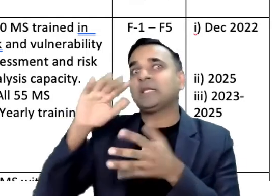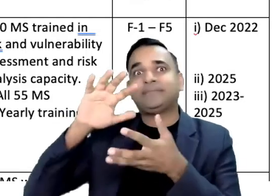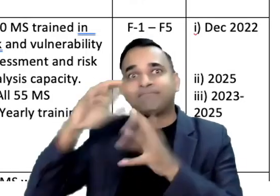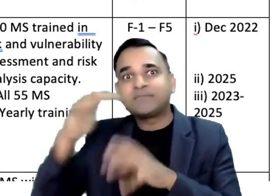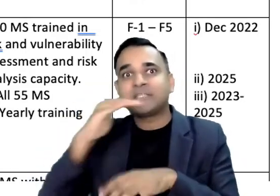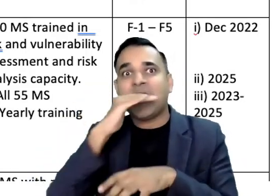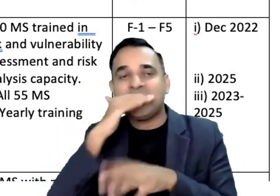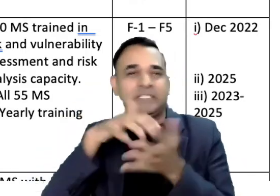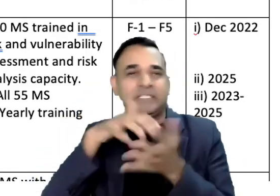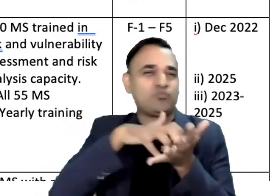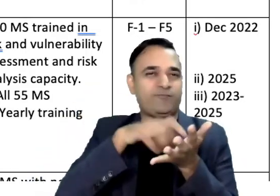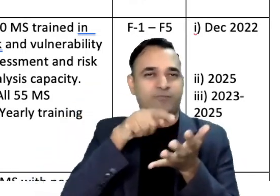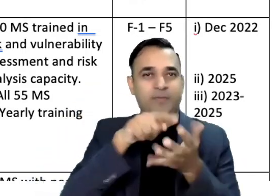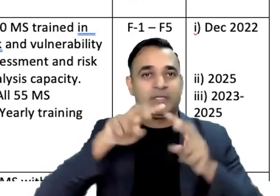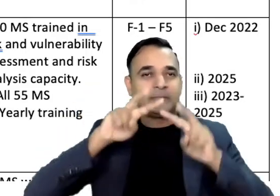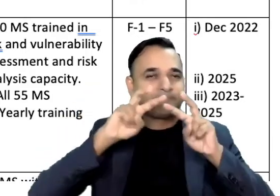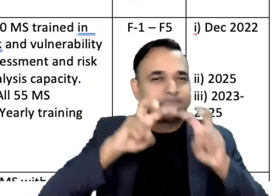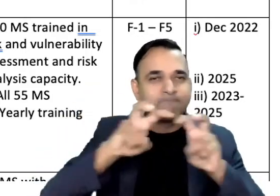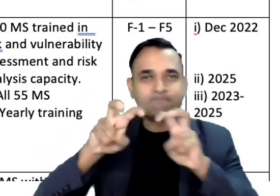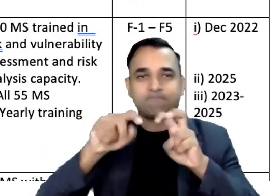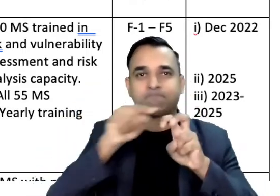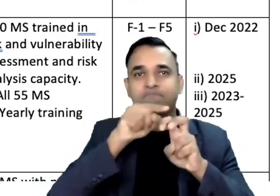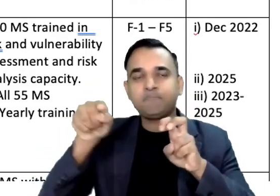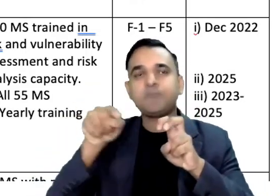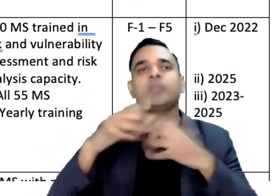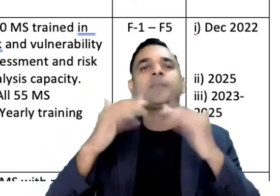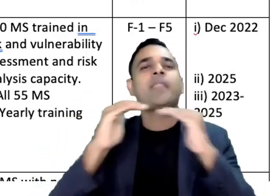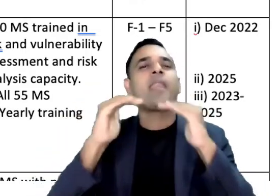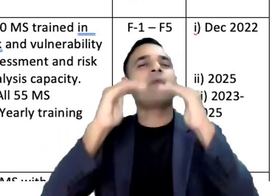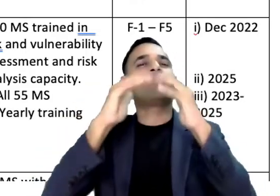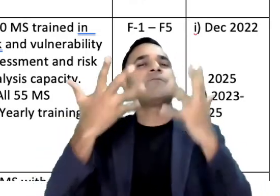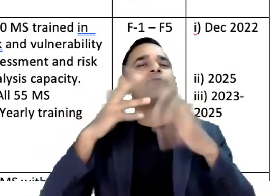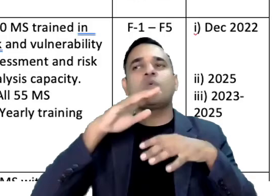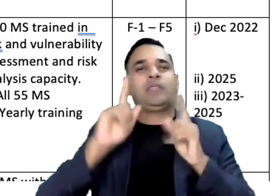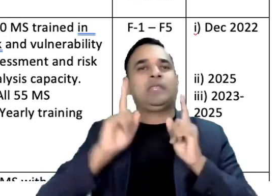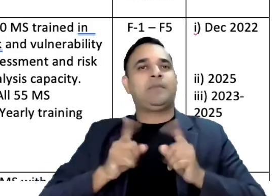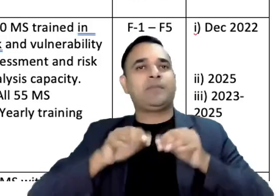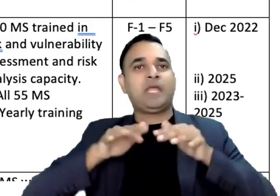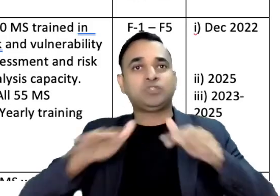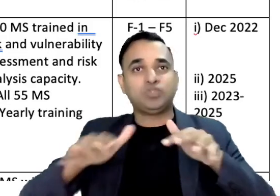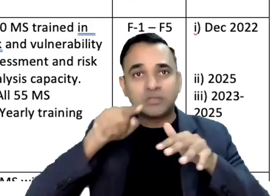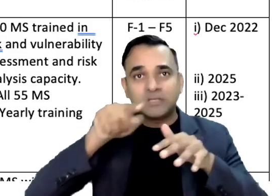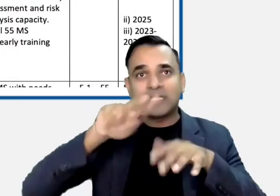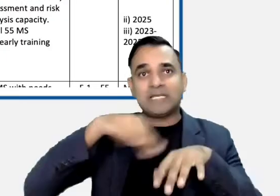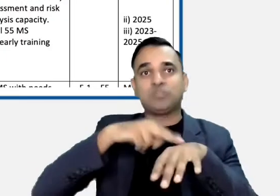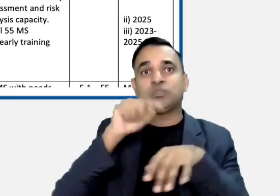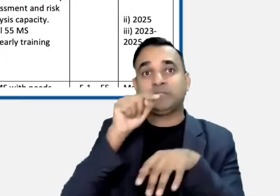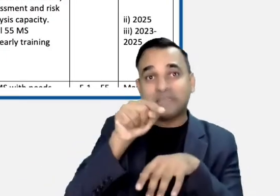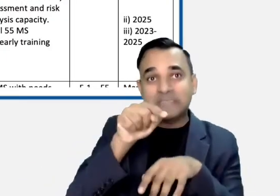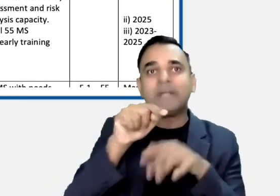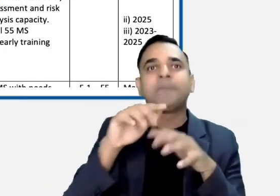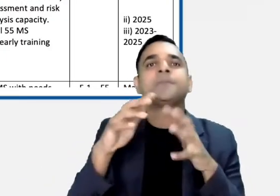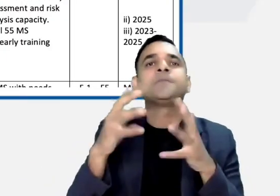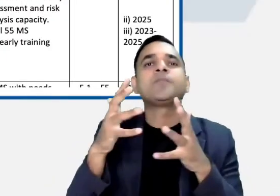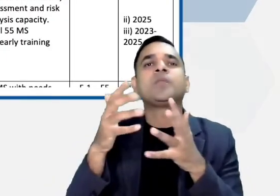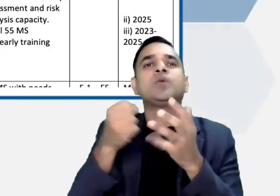But the leading institution here are member states to be supported by REX, AUC, UNDRR, and other agencies. The result